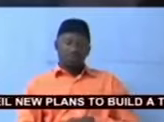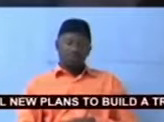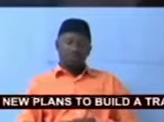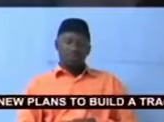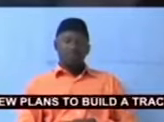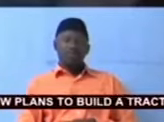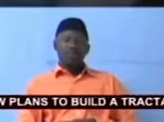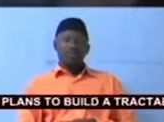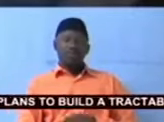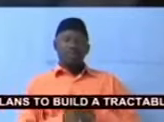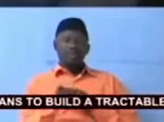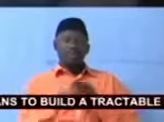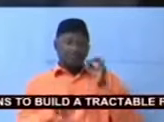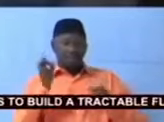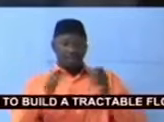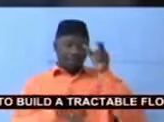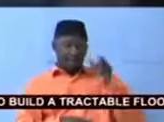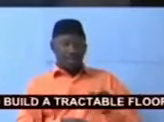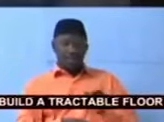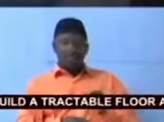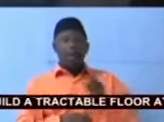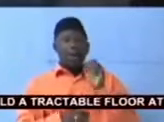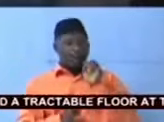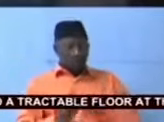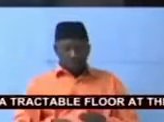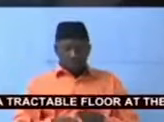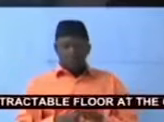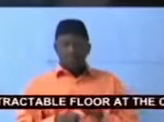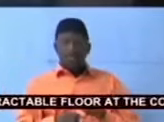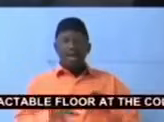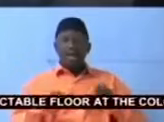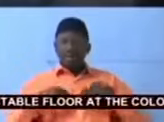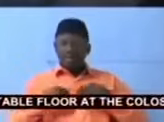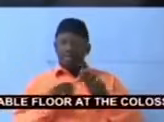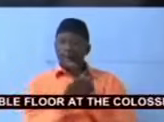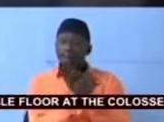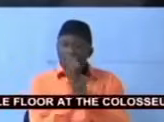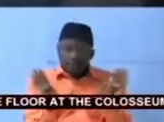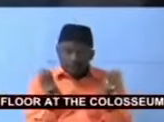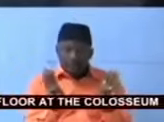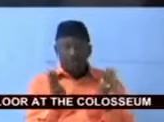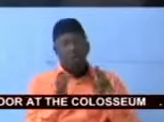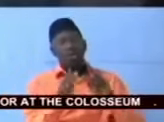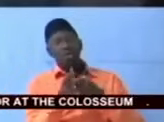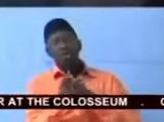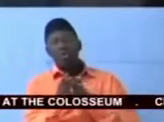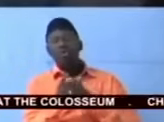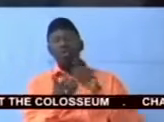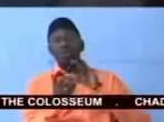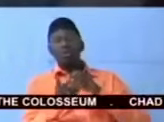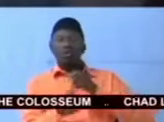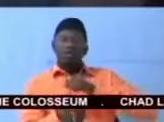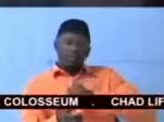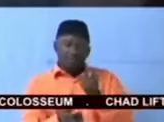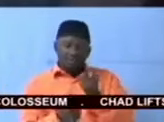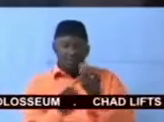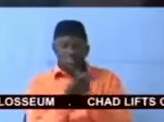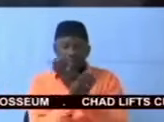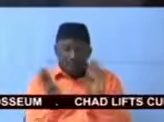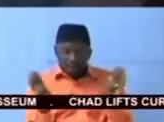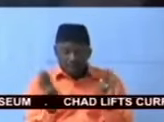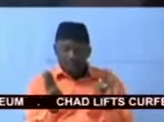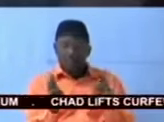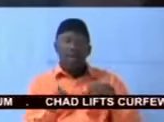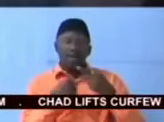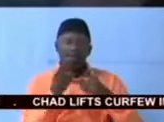will perhaps either grant bail or deny bail and then transfer the matter to the high court. Di ko xamné ni xejna mu joxé bail wala mu ñaka joxé bail